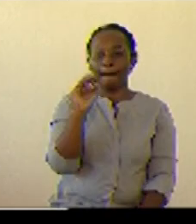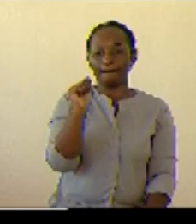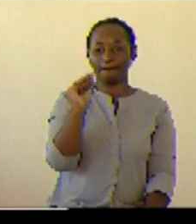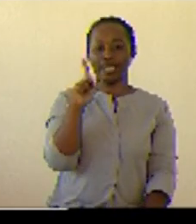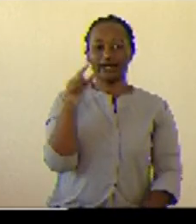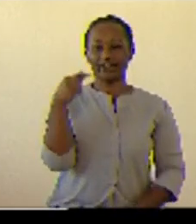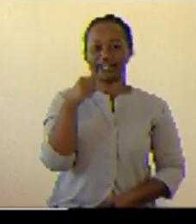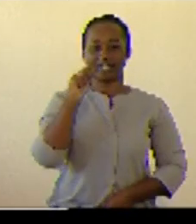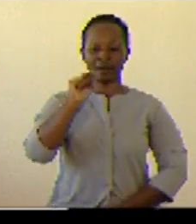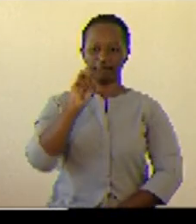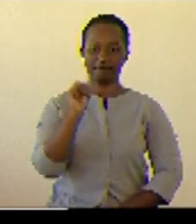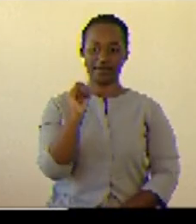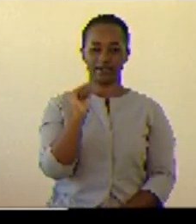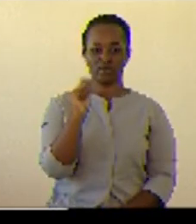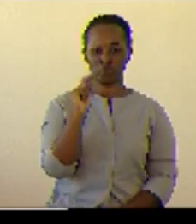They joined together